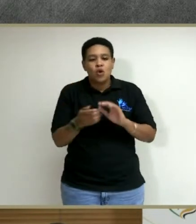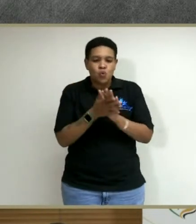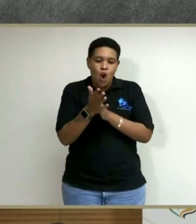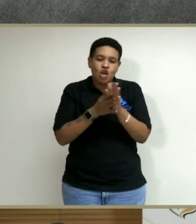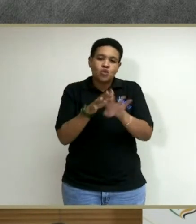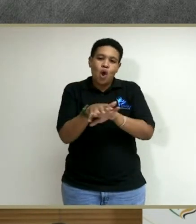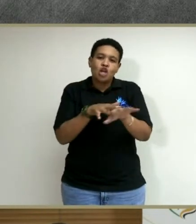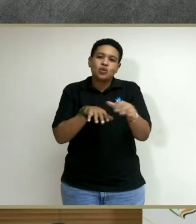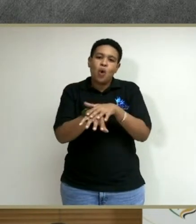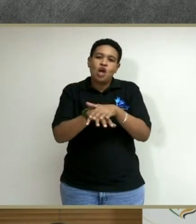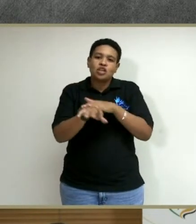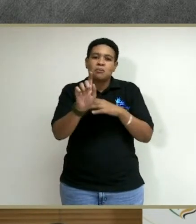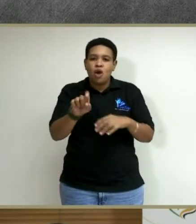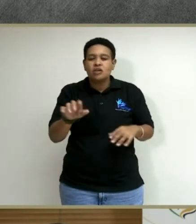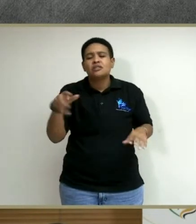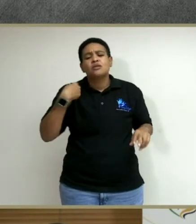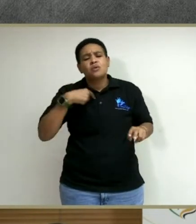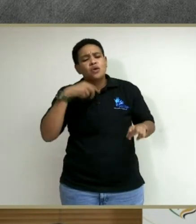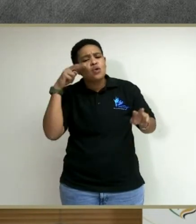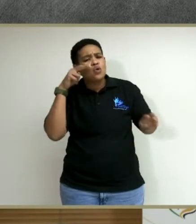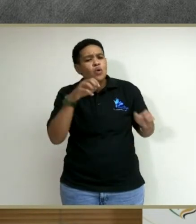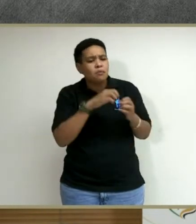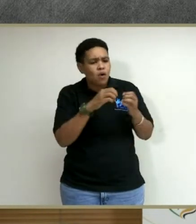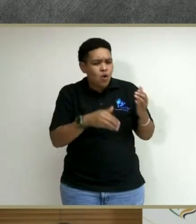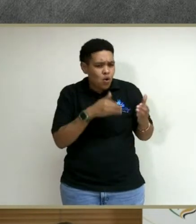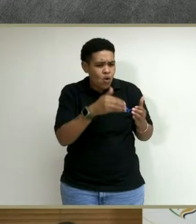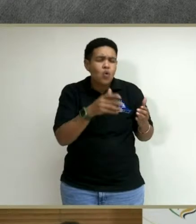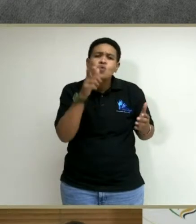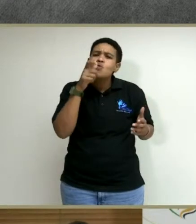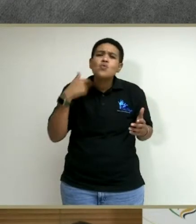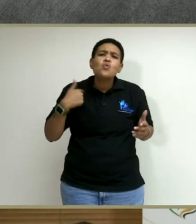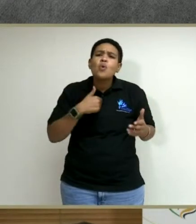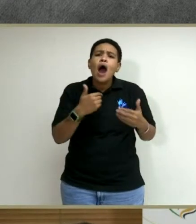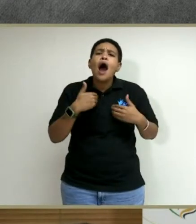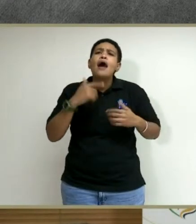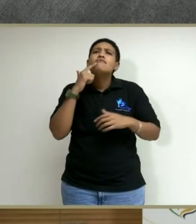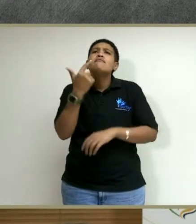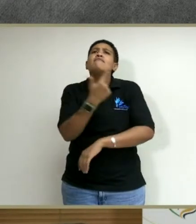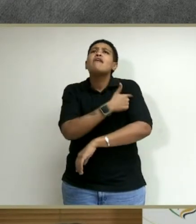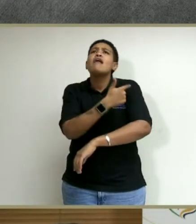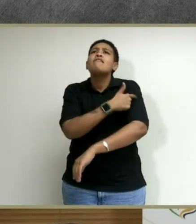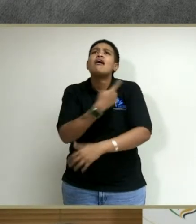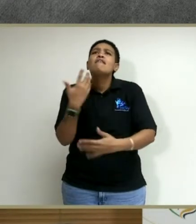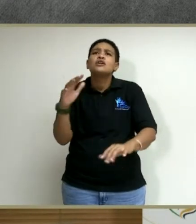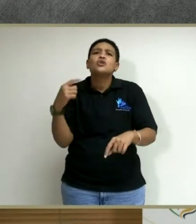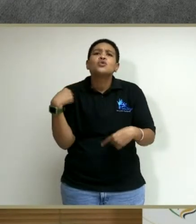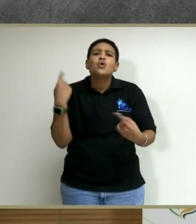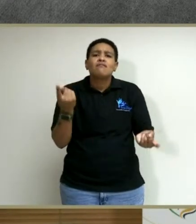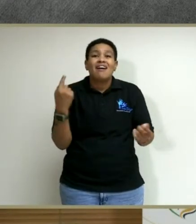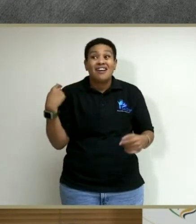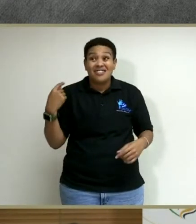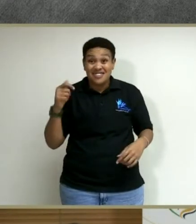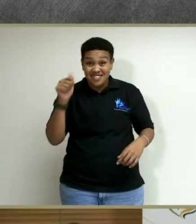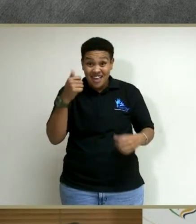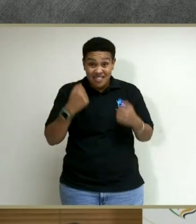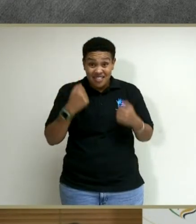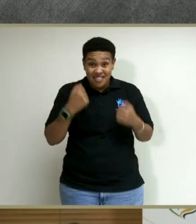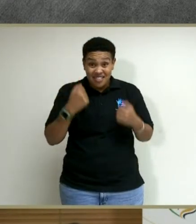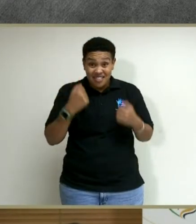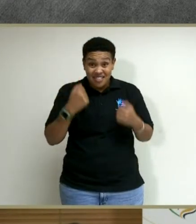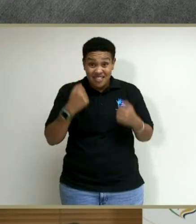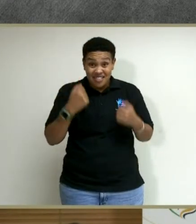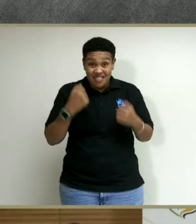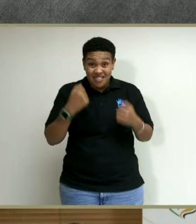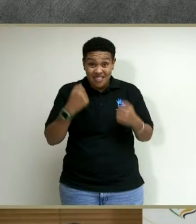please. As we look more closely at who we have been vaccinating since the 10th of March,